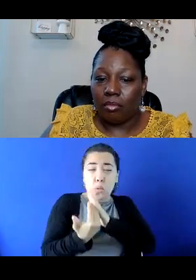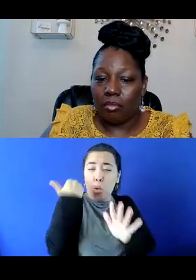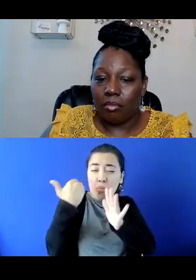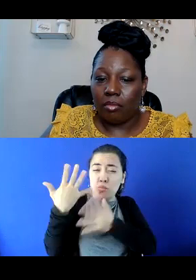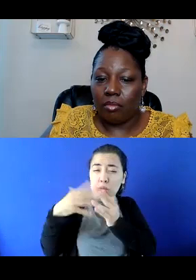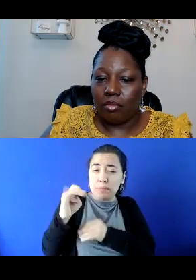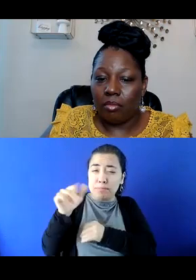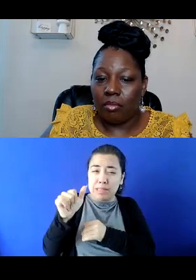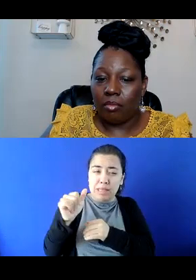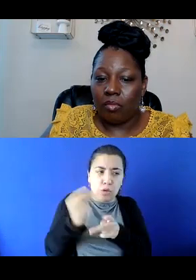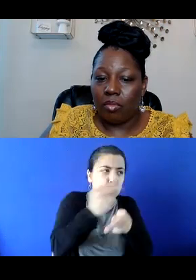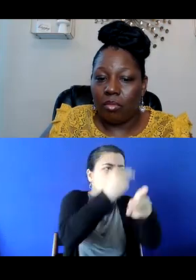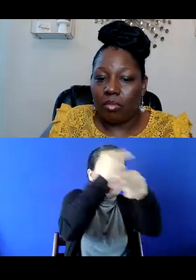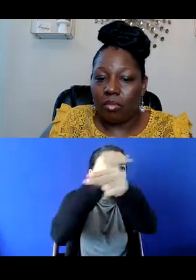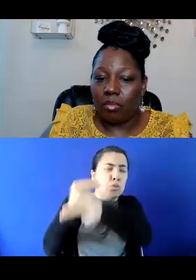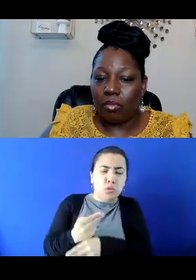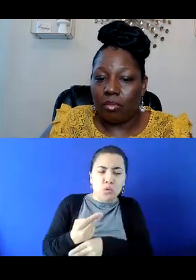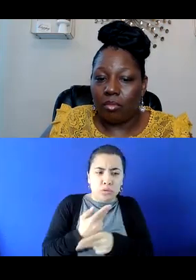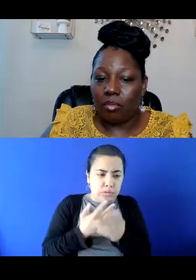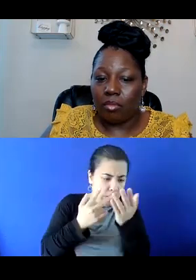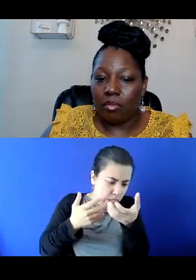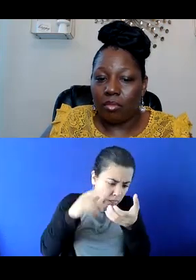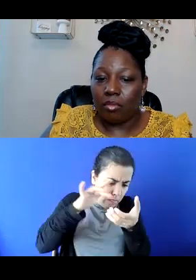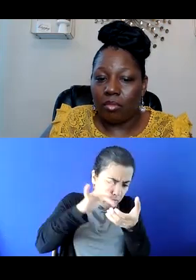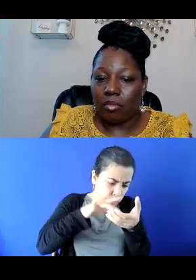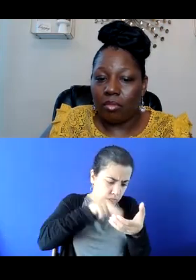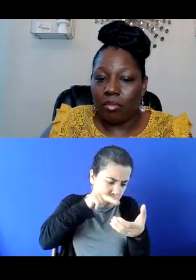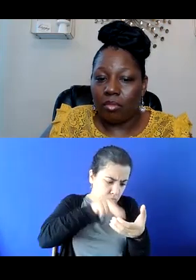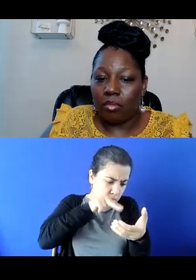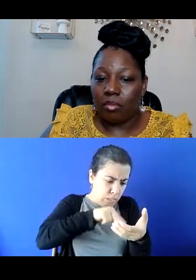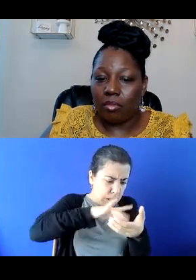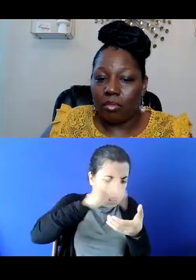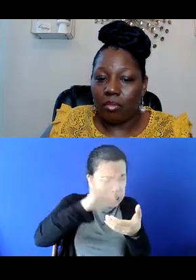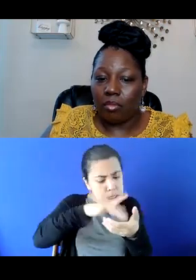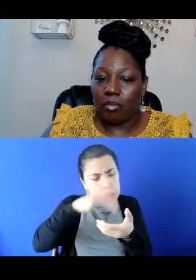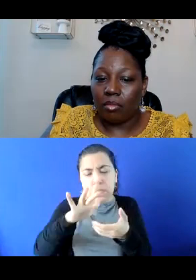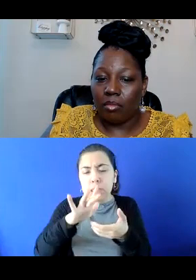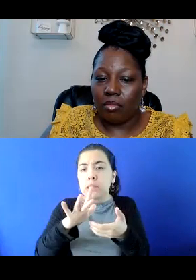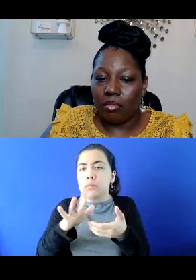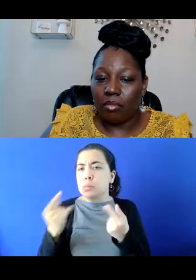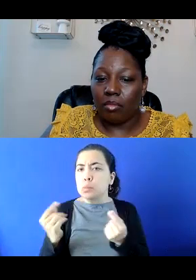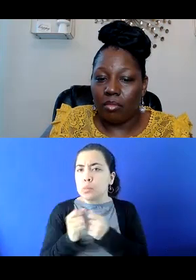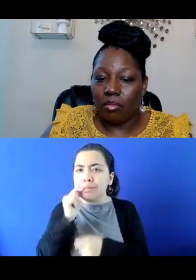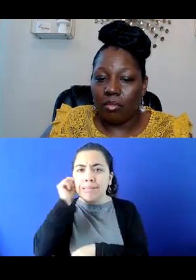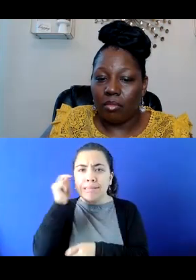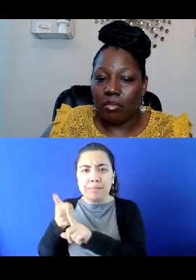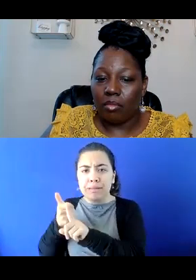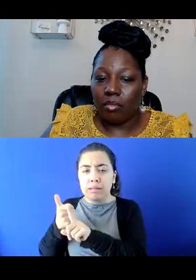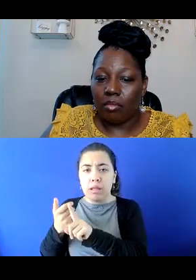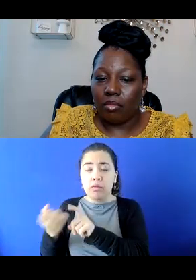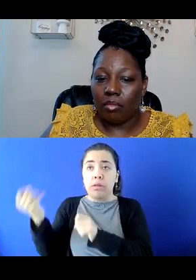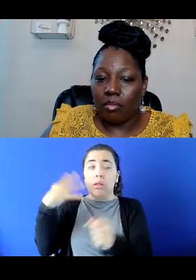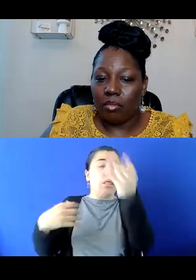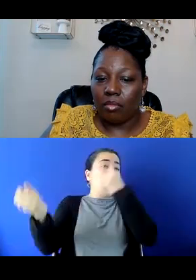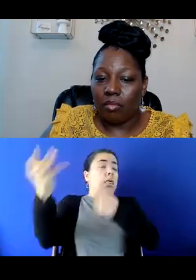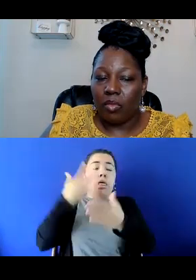in the population? What would you recommend to do with a teen having these problems and being impacted by the overstimulating situations they